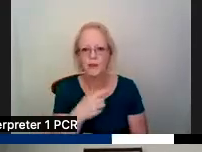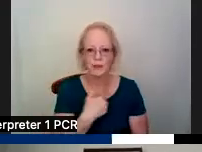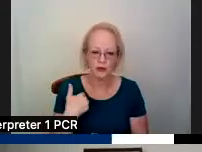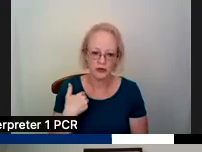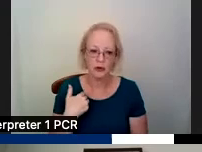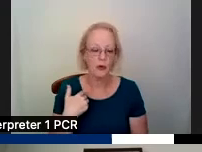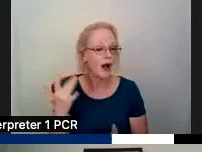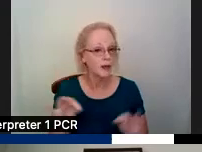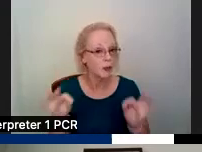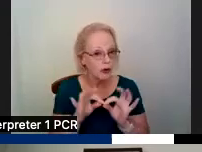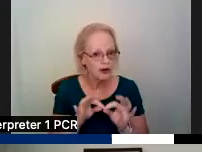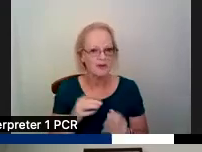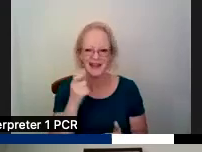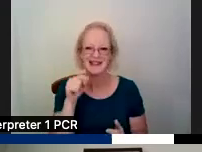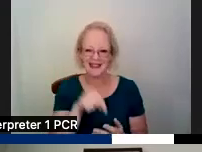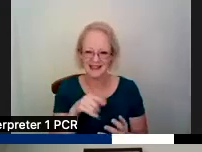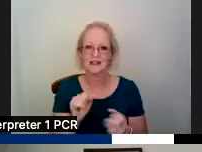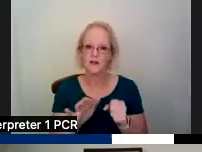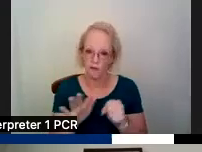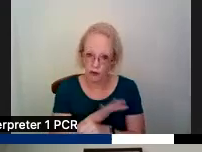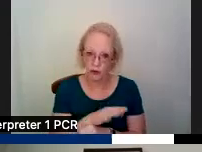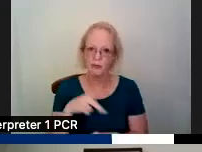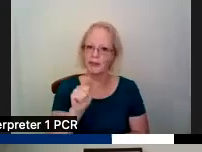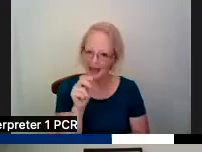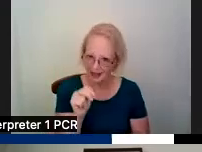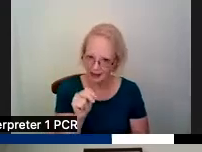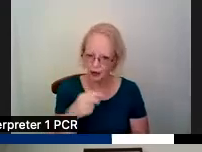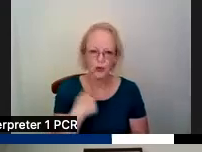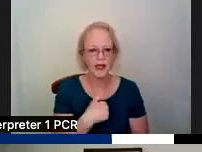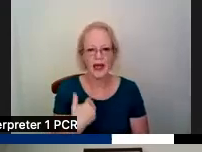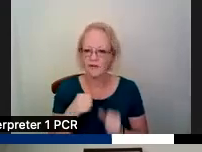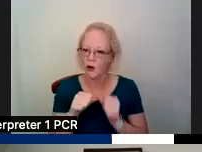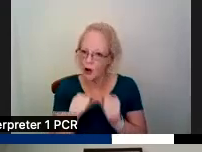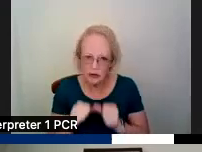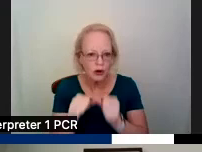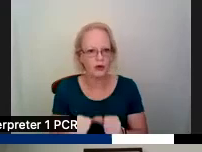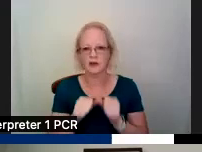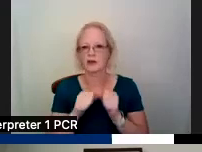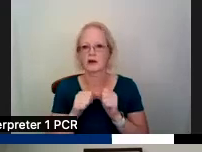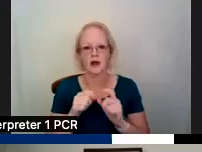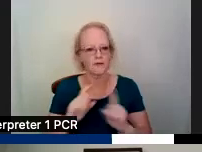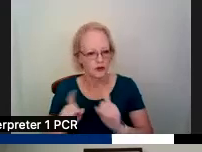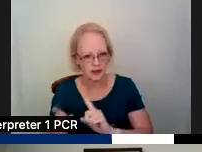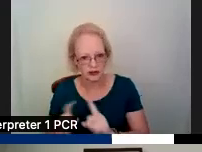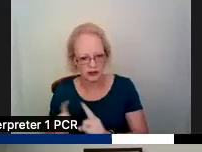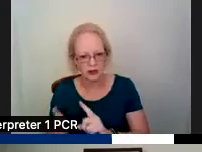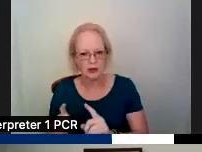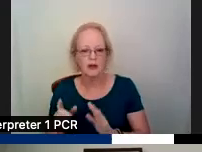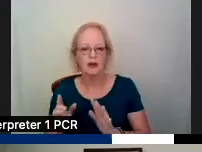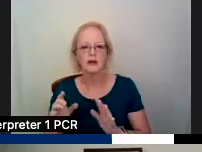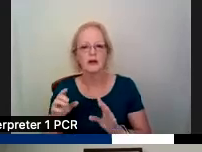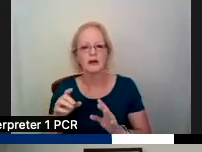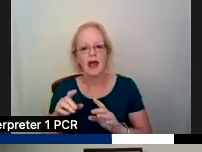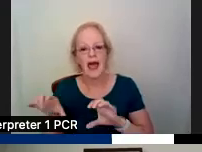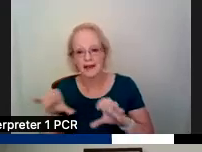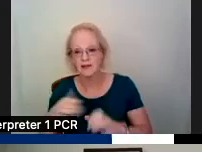this is a full plan, we have an ongoing conversation, a different conversation perhaps between the active members and the